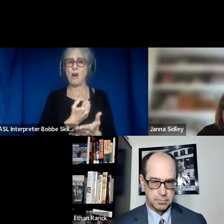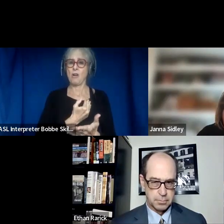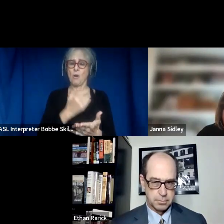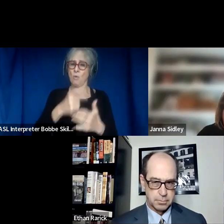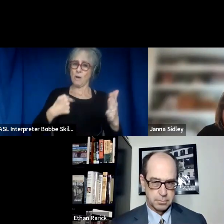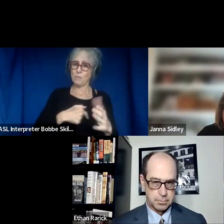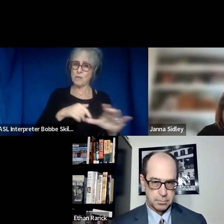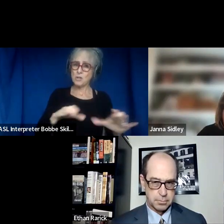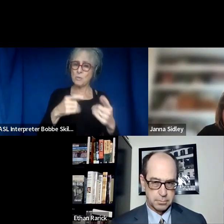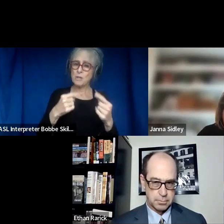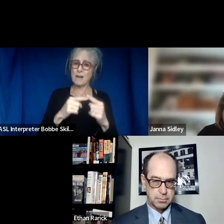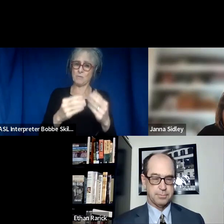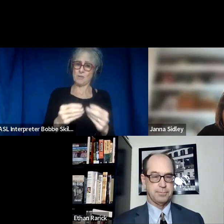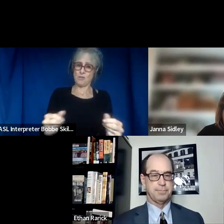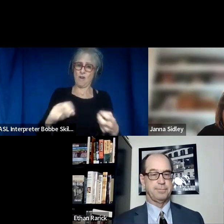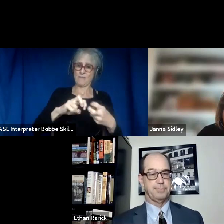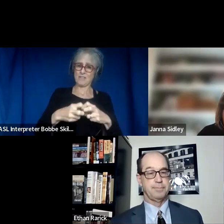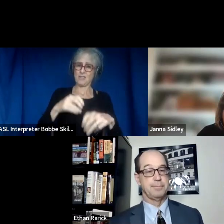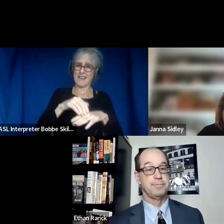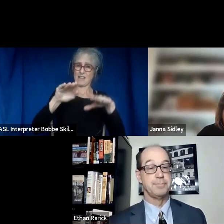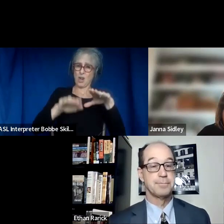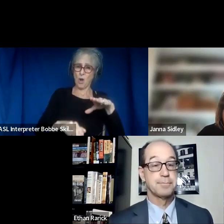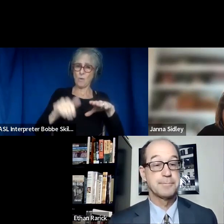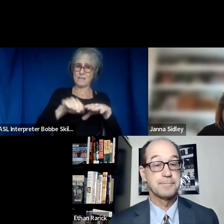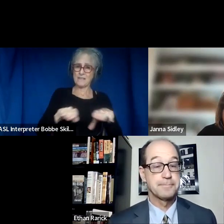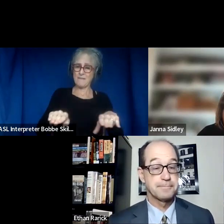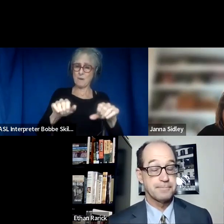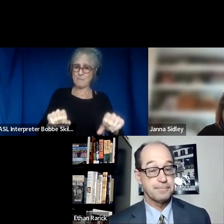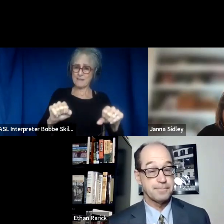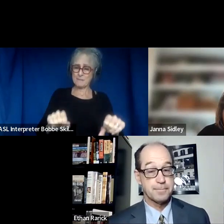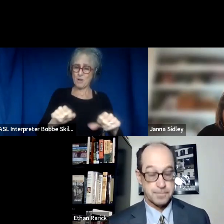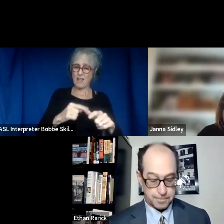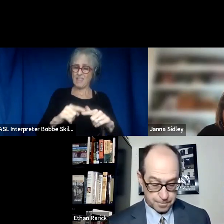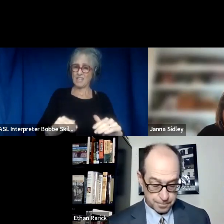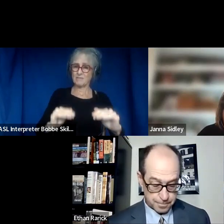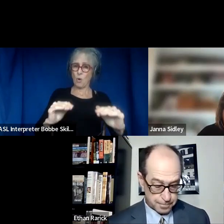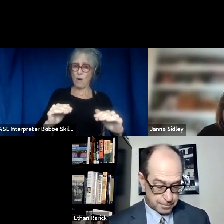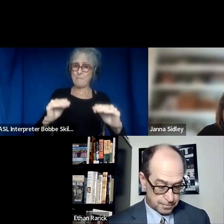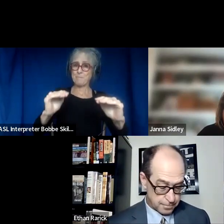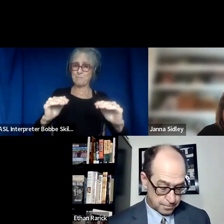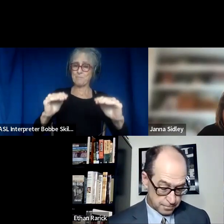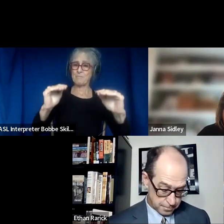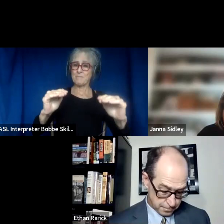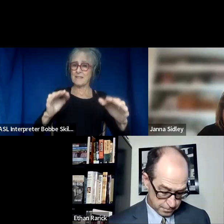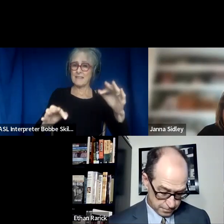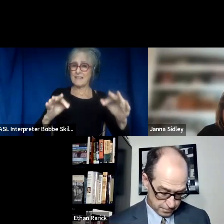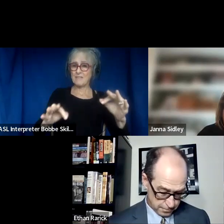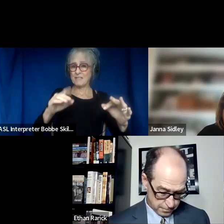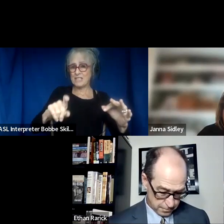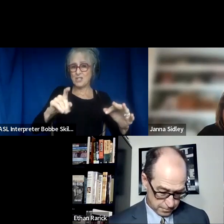at the lowest level possible and to escalate informality if an informal resolution is not